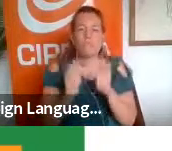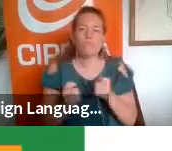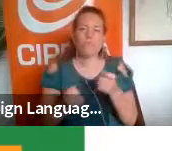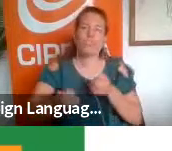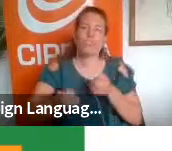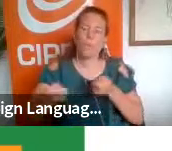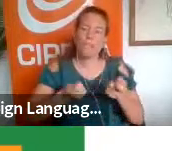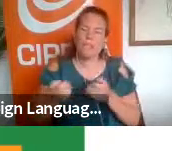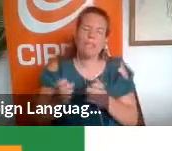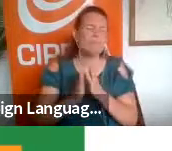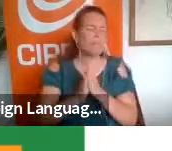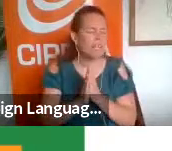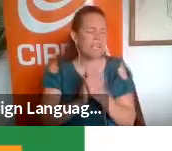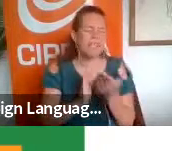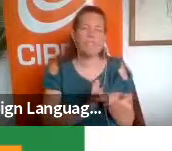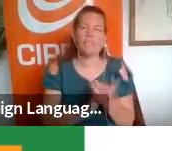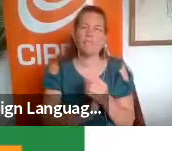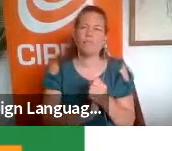please